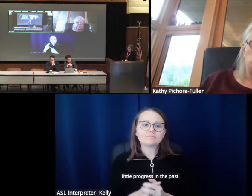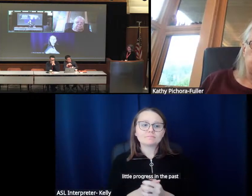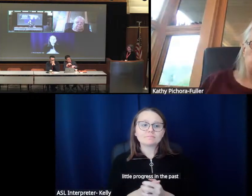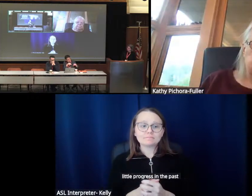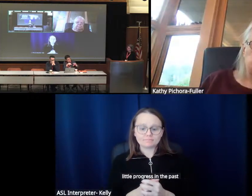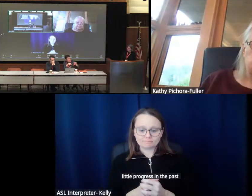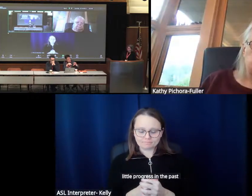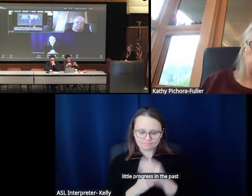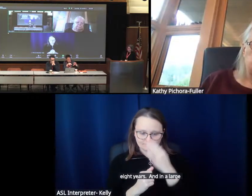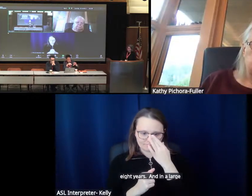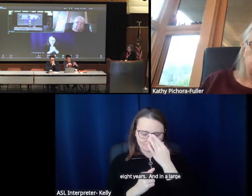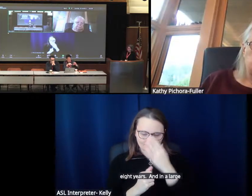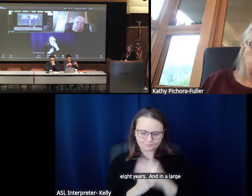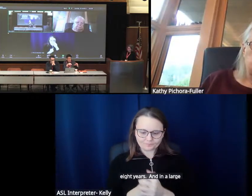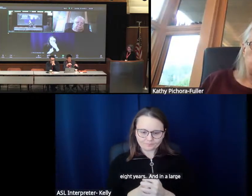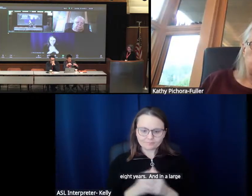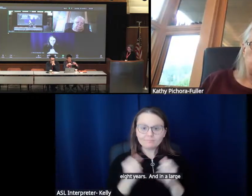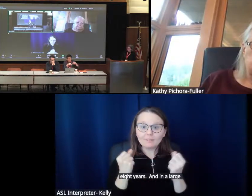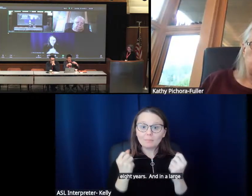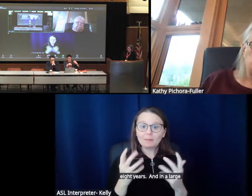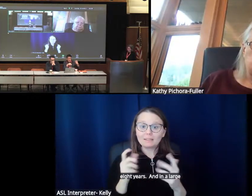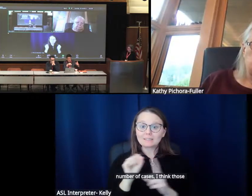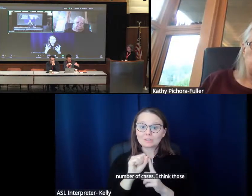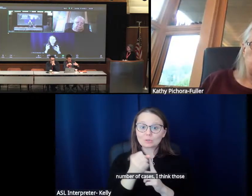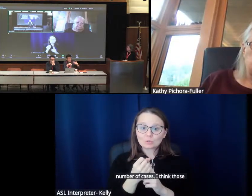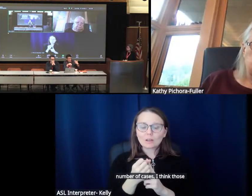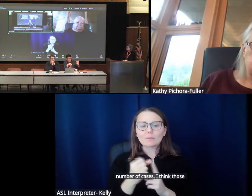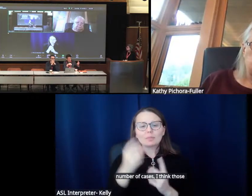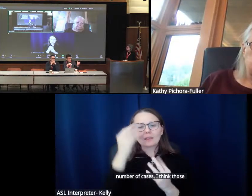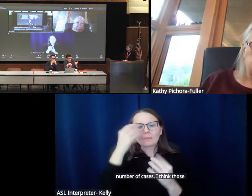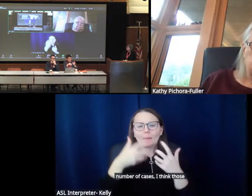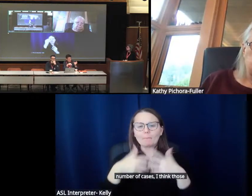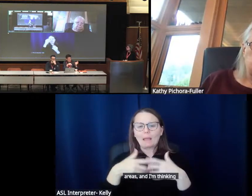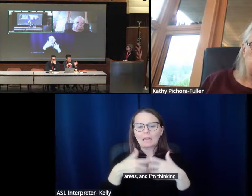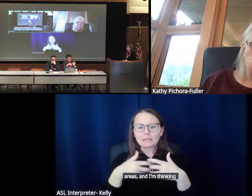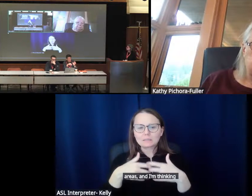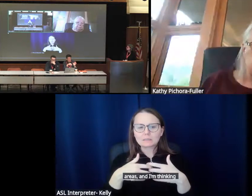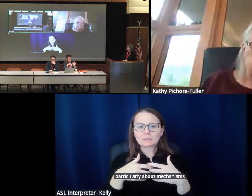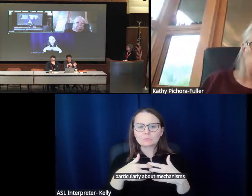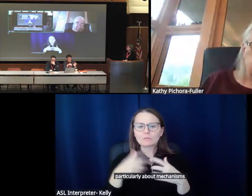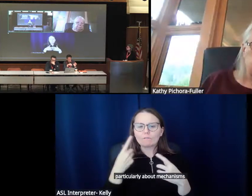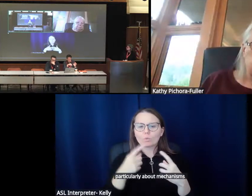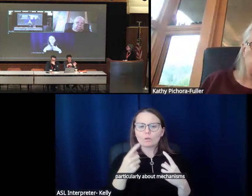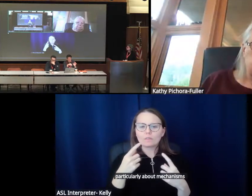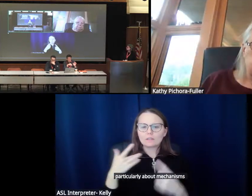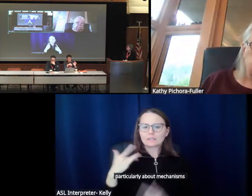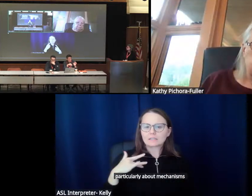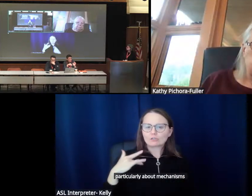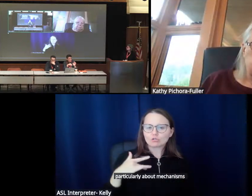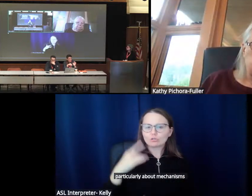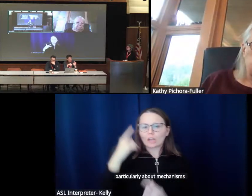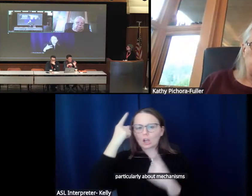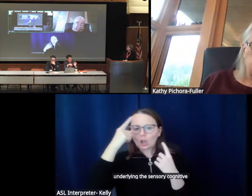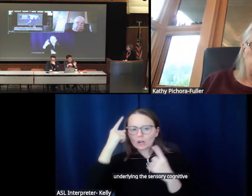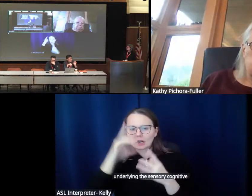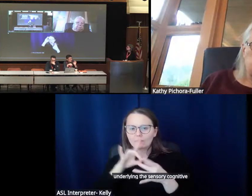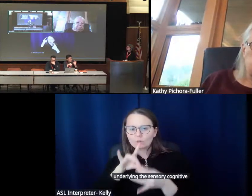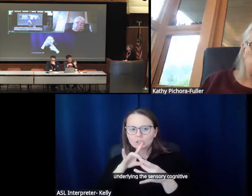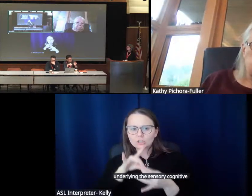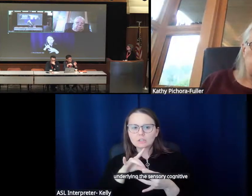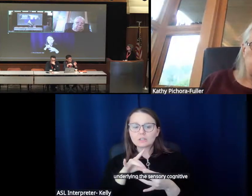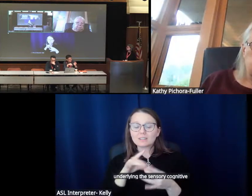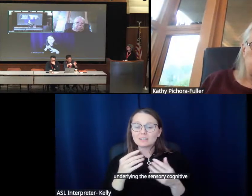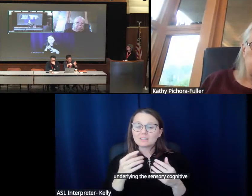think that those areas, and I'm thinking particularly about mechanisms underlying the sensory cognitive relationship, one of the really challenging